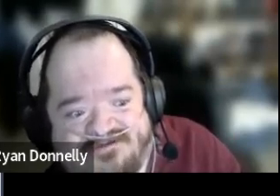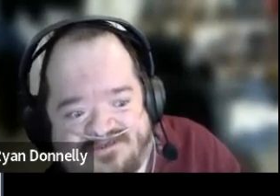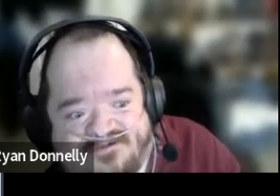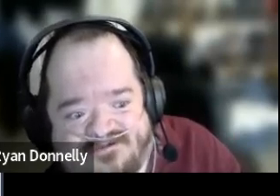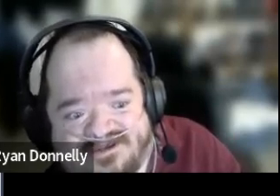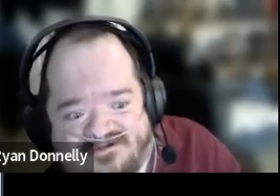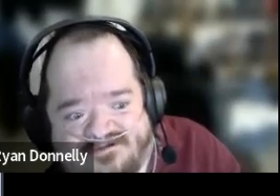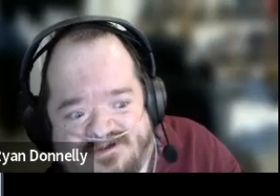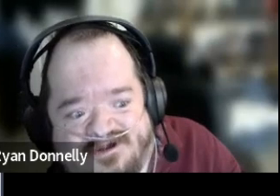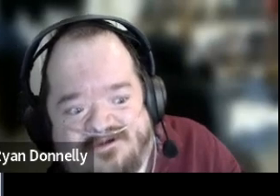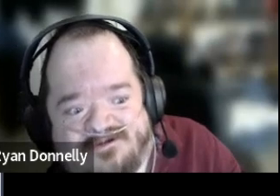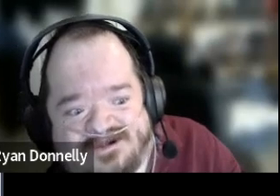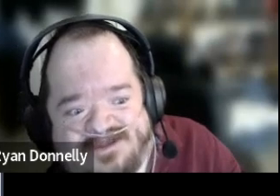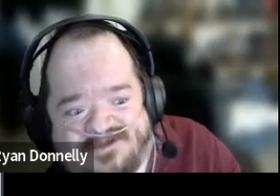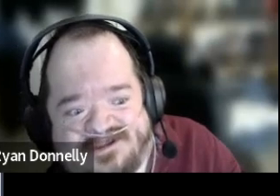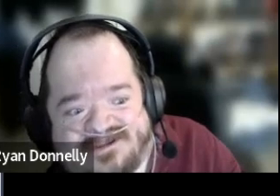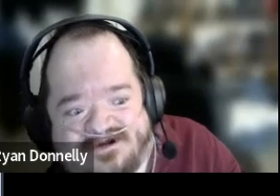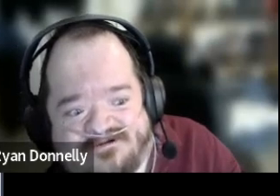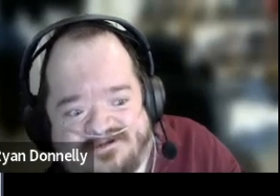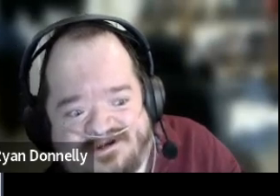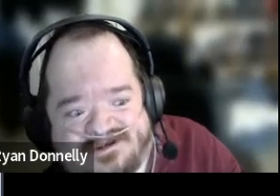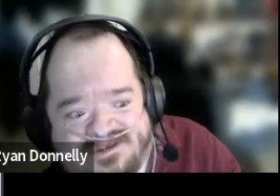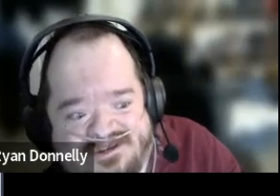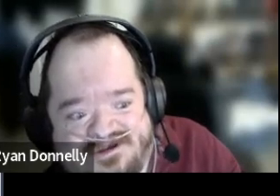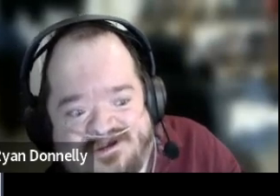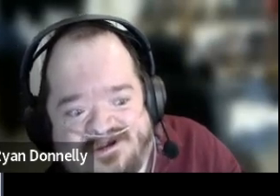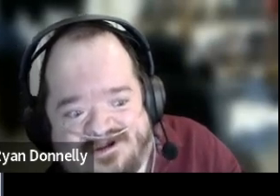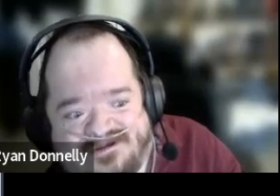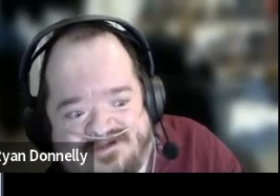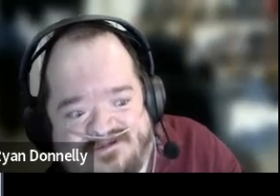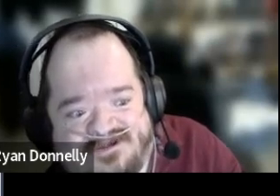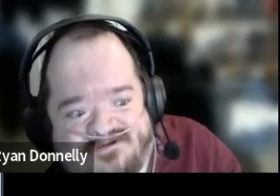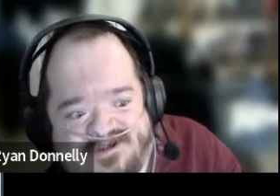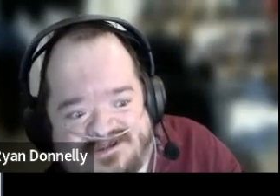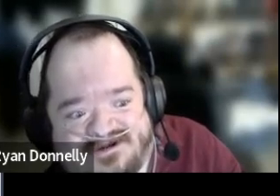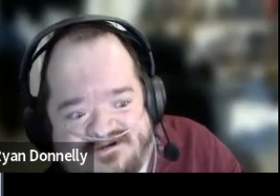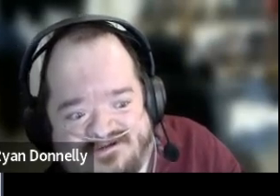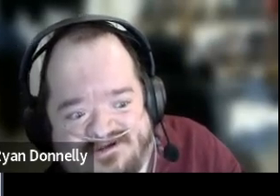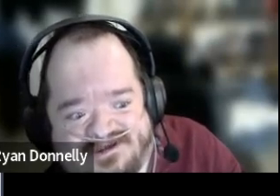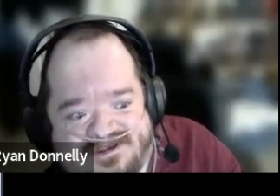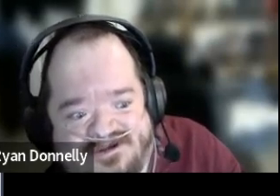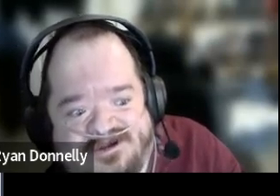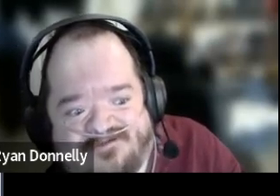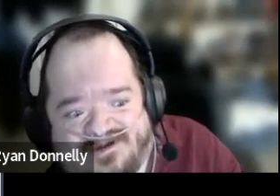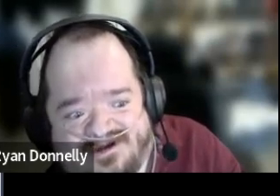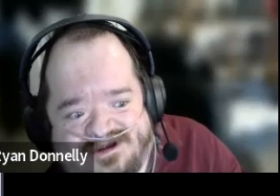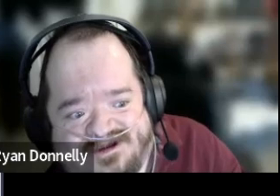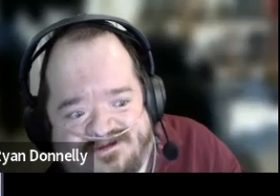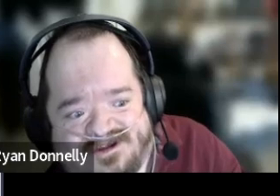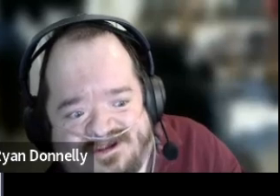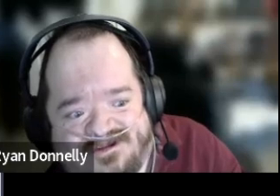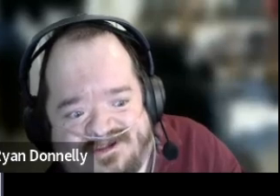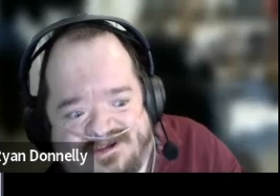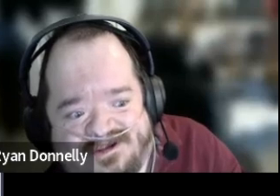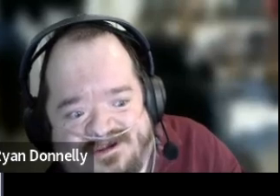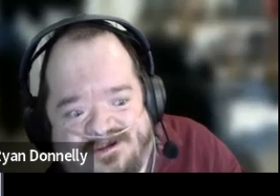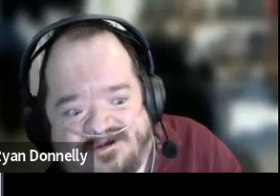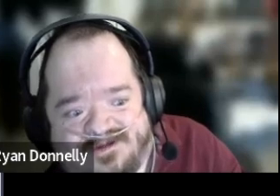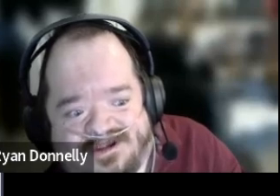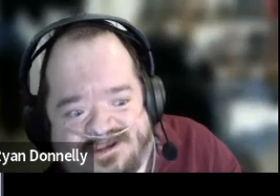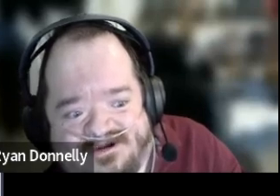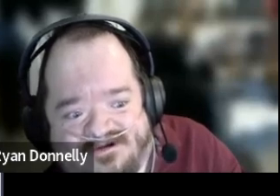just as useful to look at the entire list. And you can view the entire list by clicking